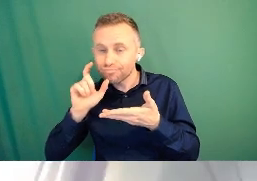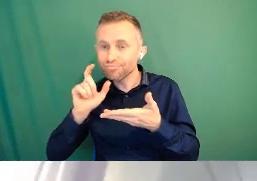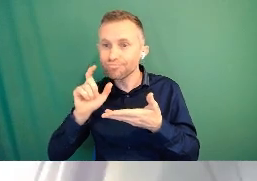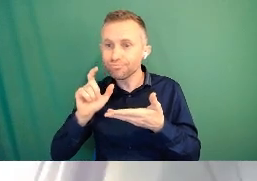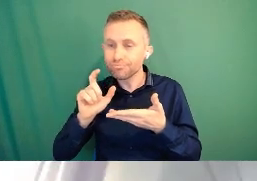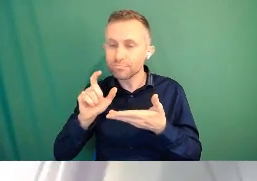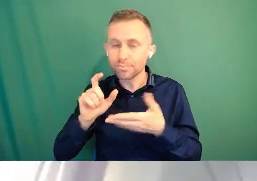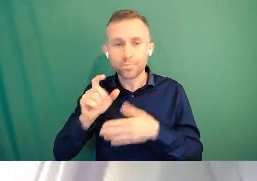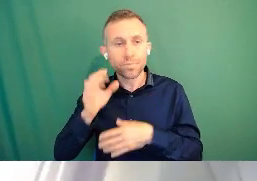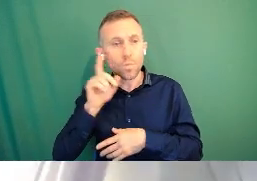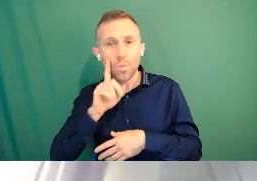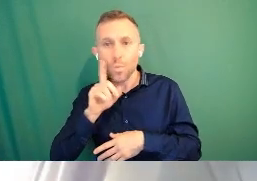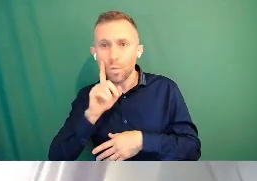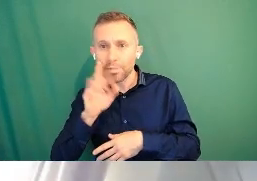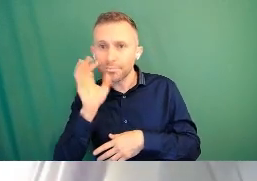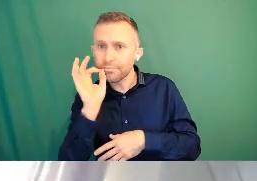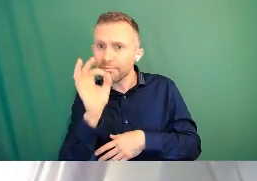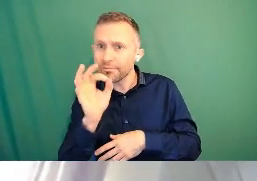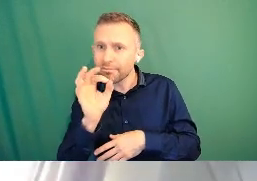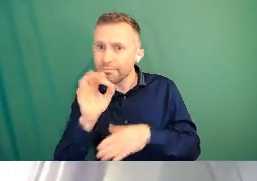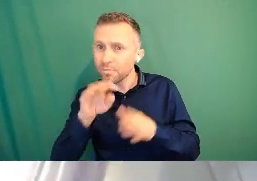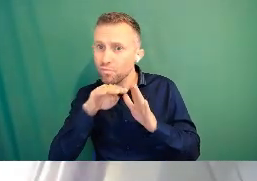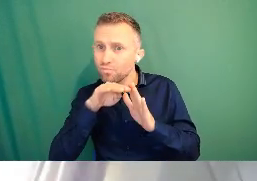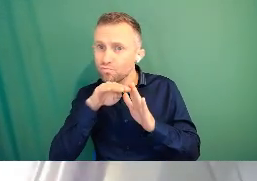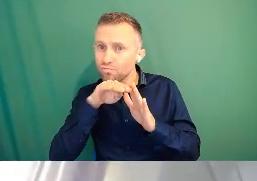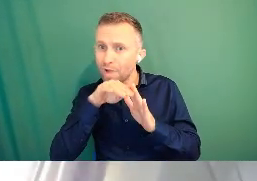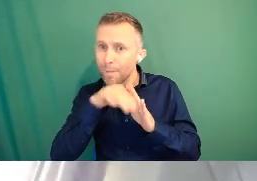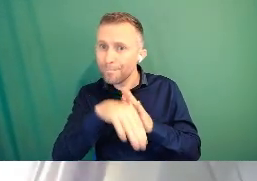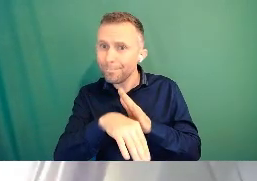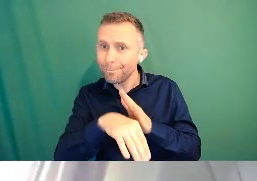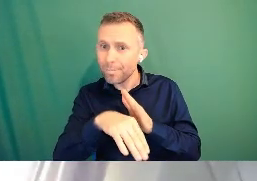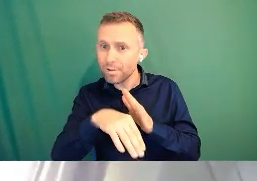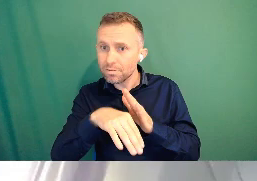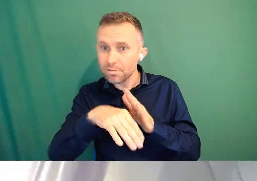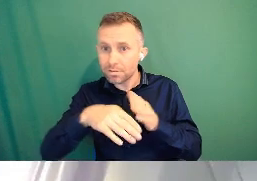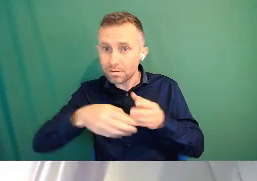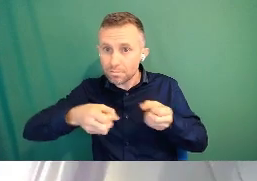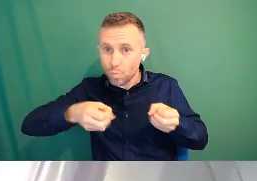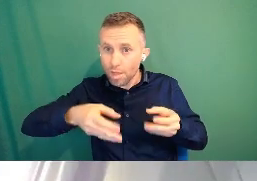Do you have ramps so that you could get down those 4 steps?